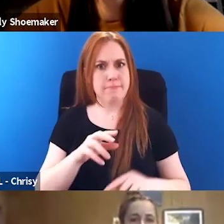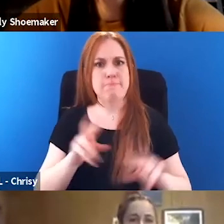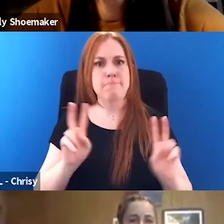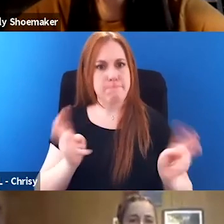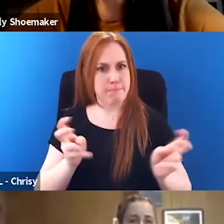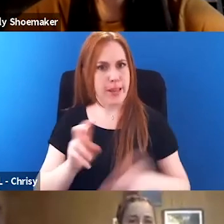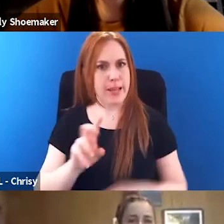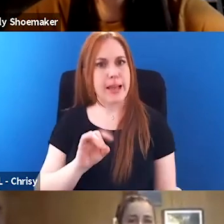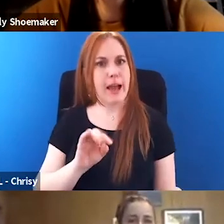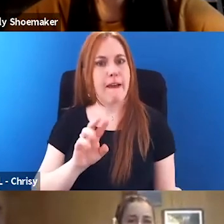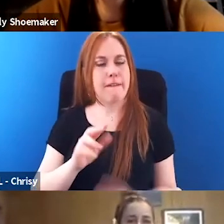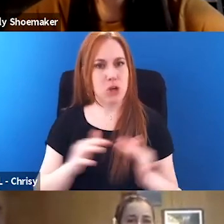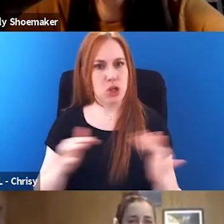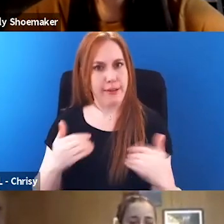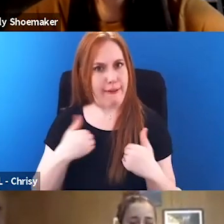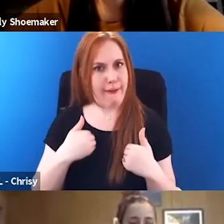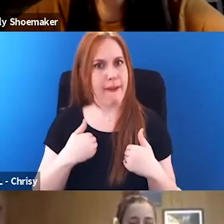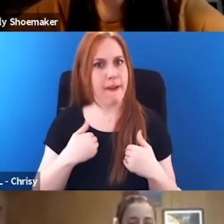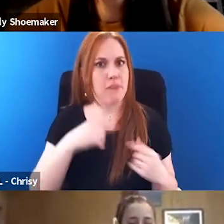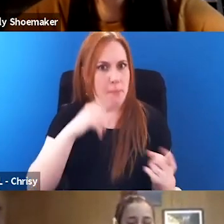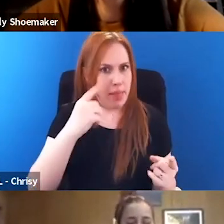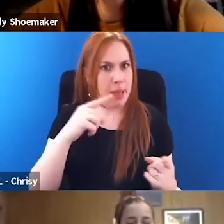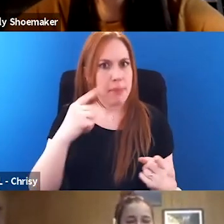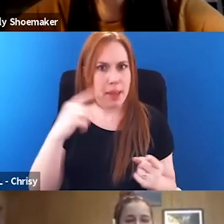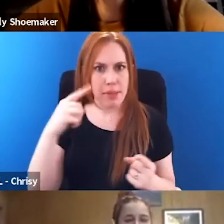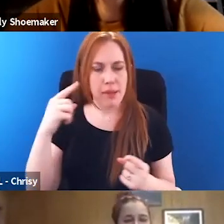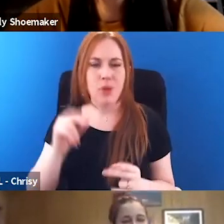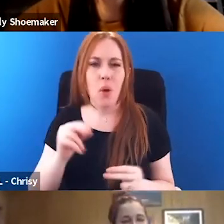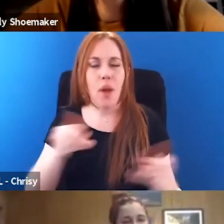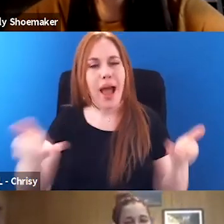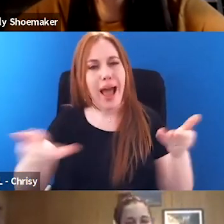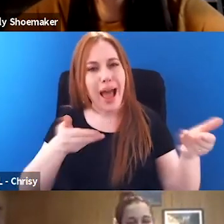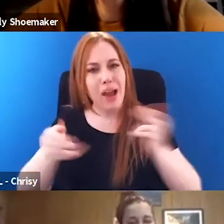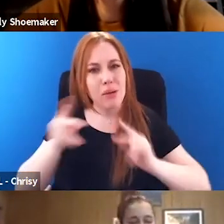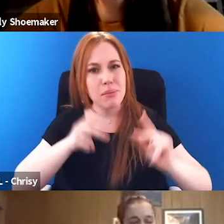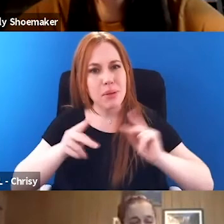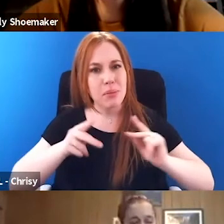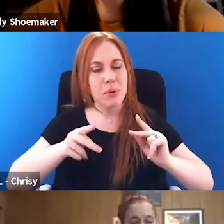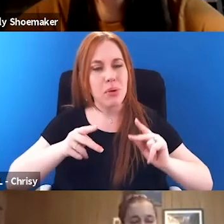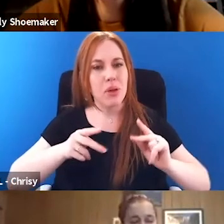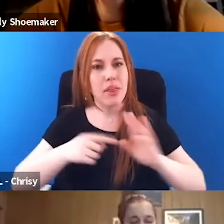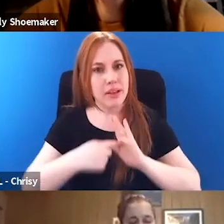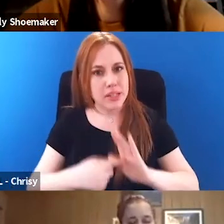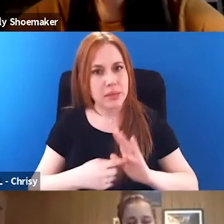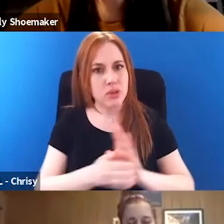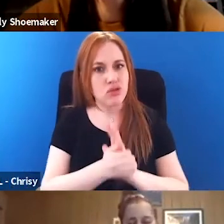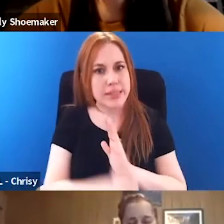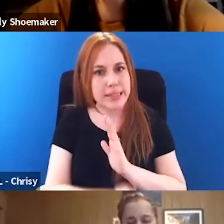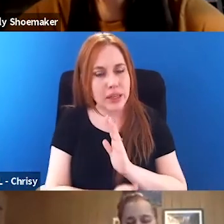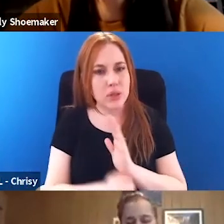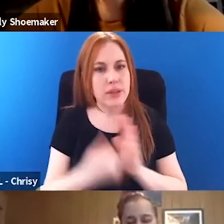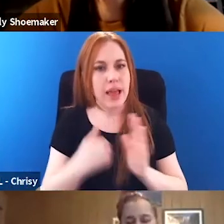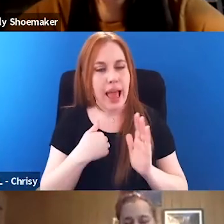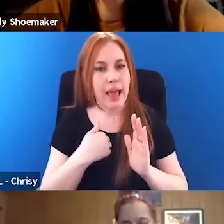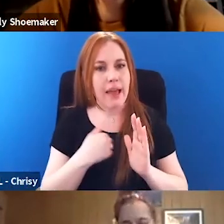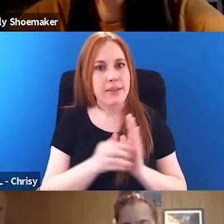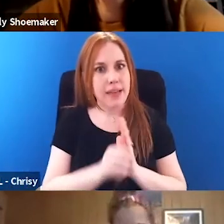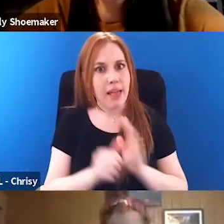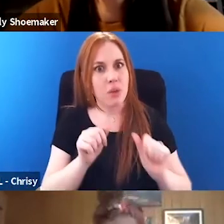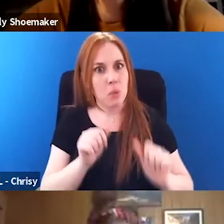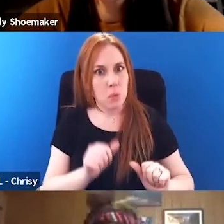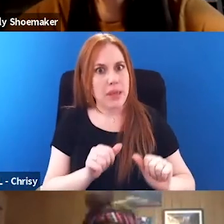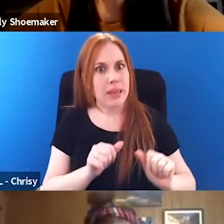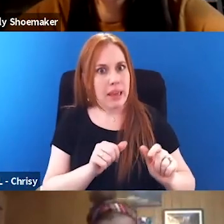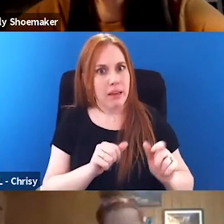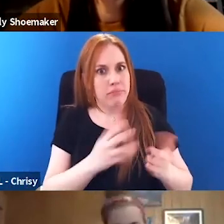We're talking about hiring individuals and bringing individuals to the organization, have a demonstrated skill set and a talent that's scalable,